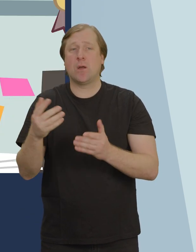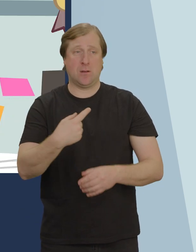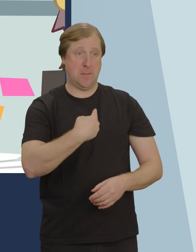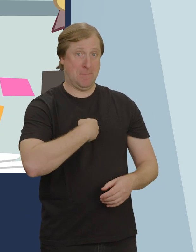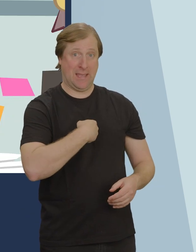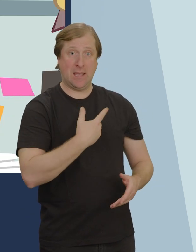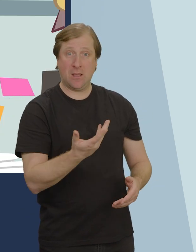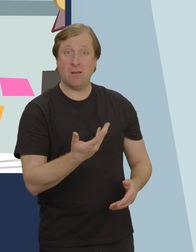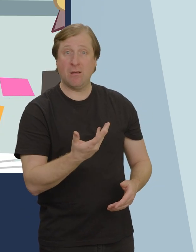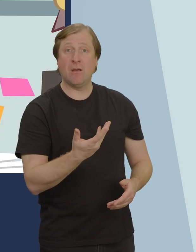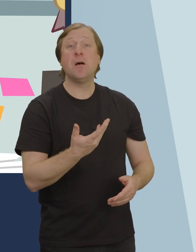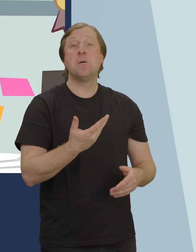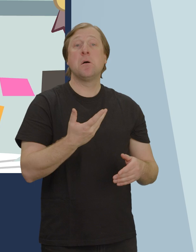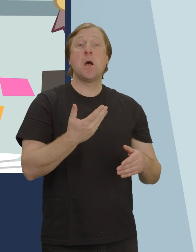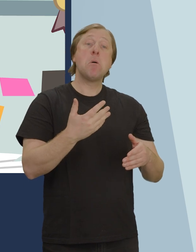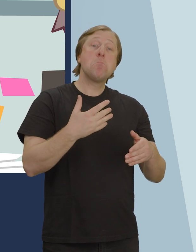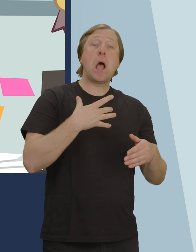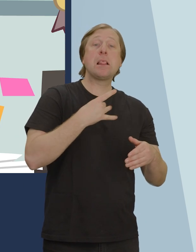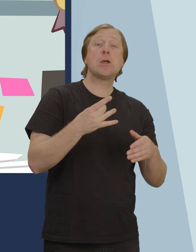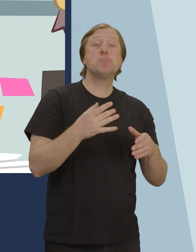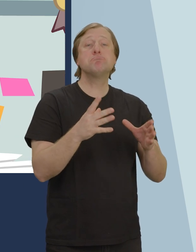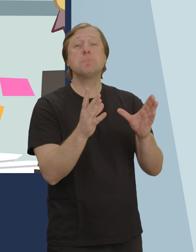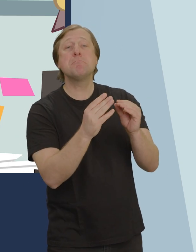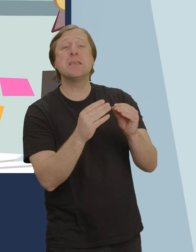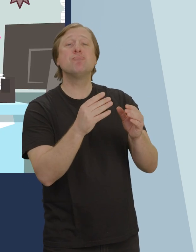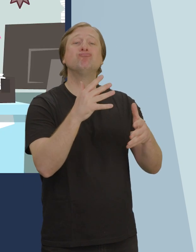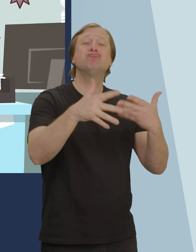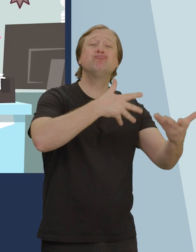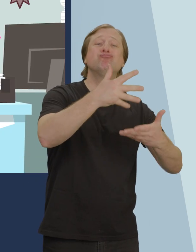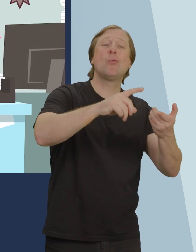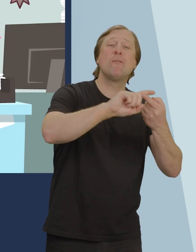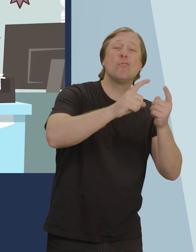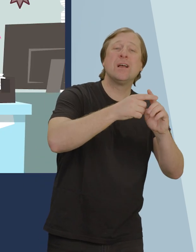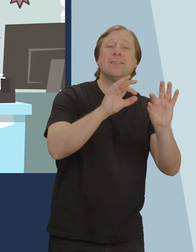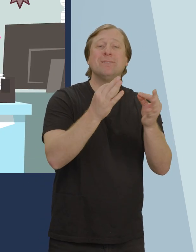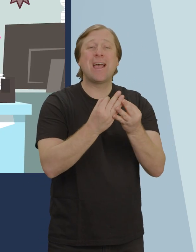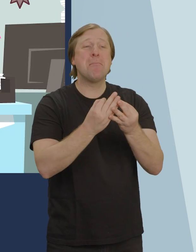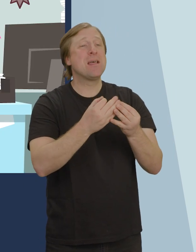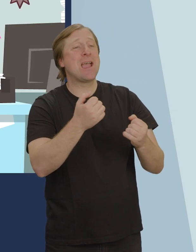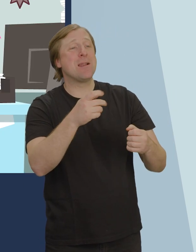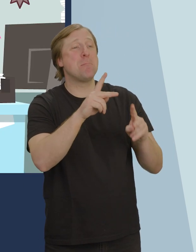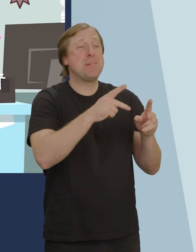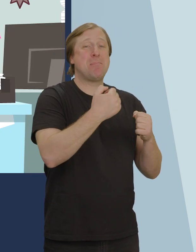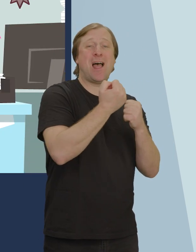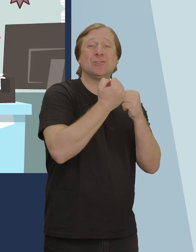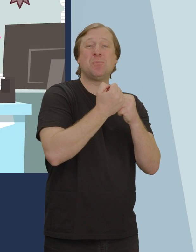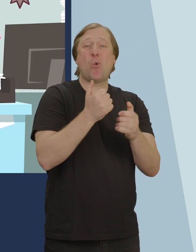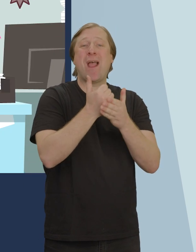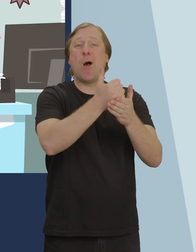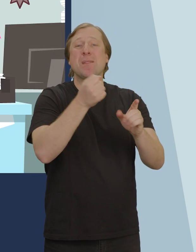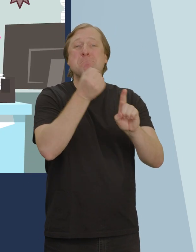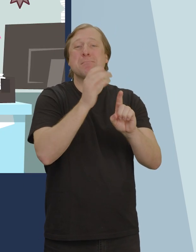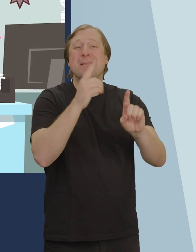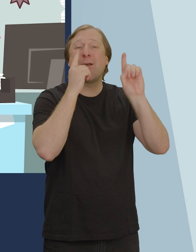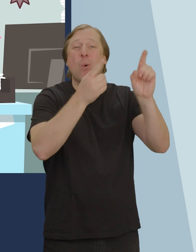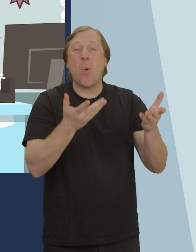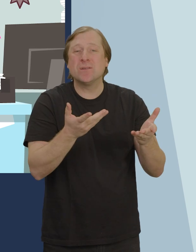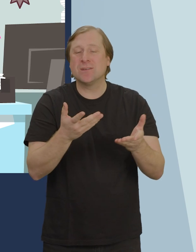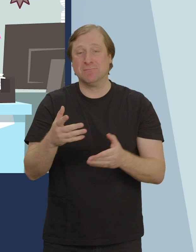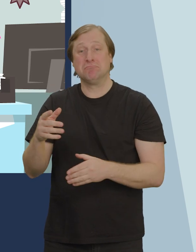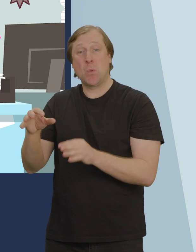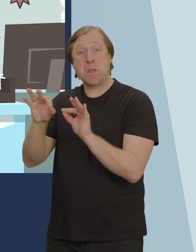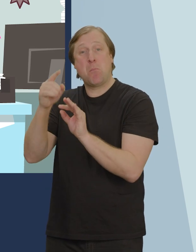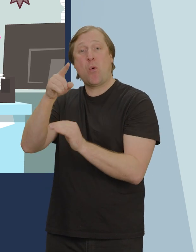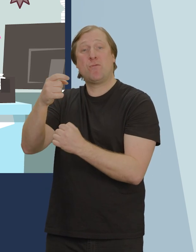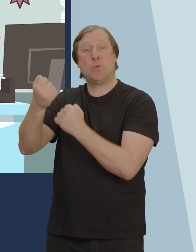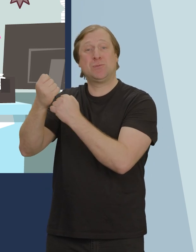Who, me? Well, I guess it's meeting with families and colleagues and helping someone I support get the life they desire. So, it's important to you